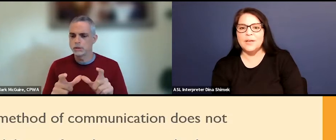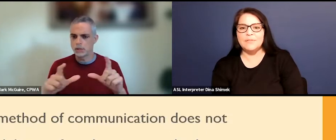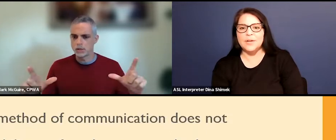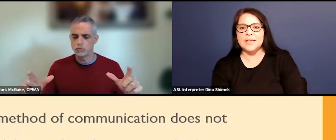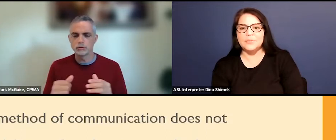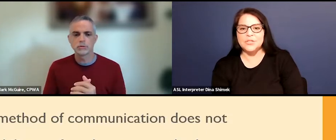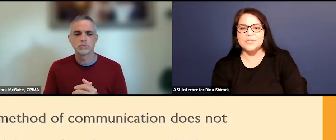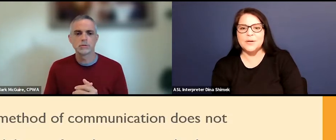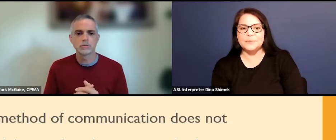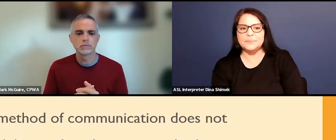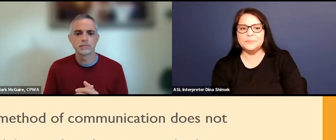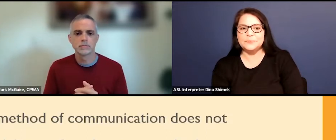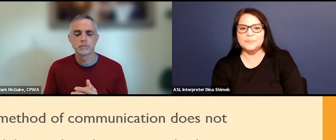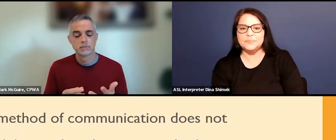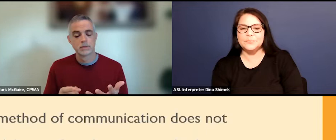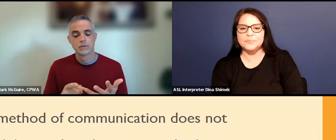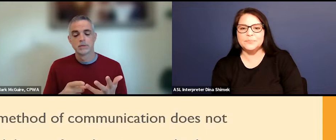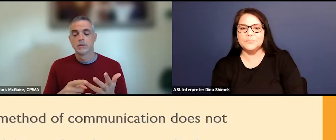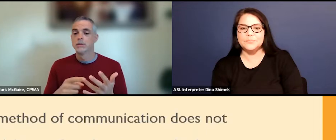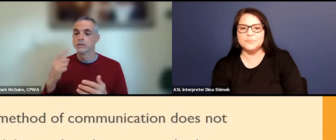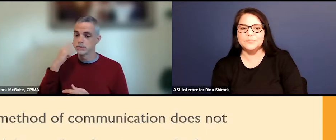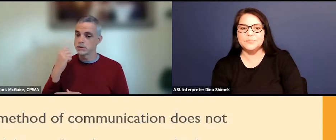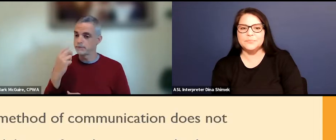or even written language as well.